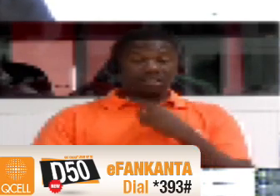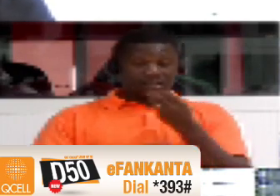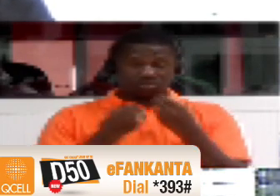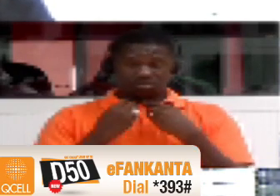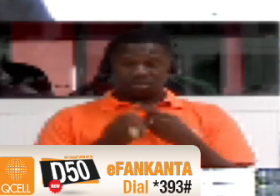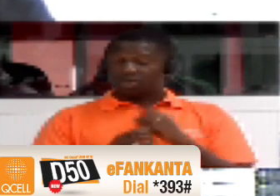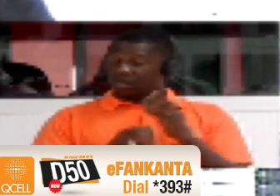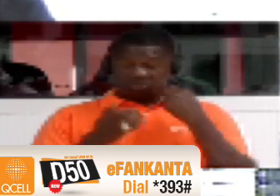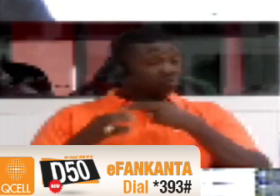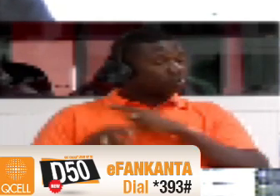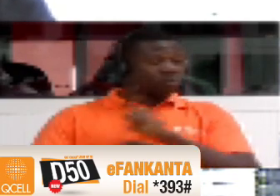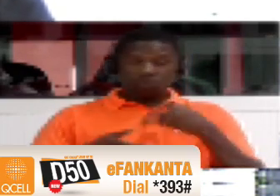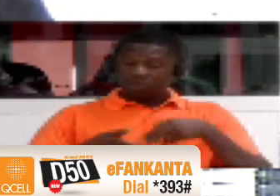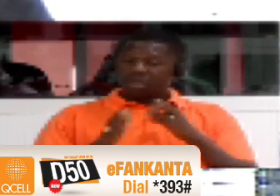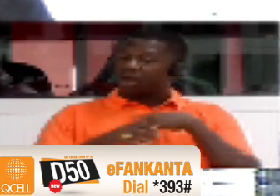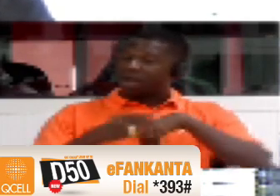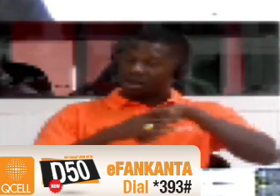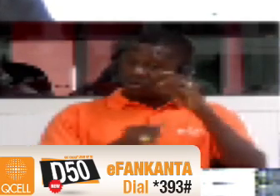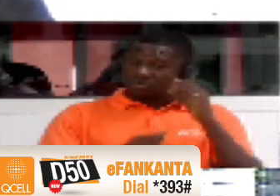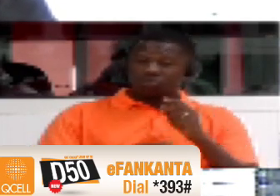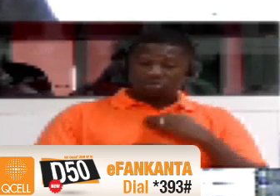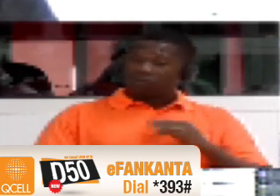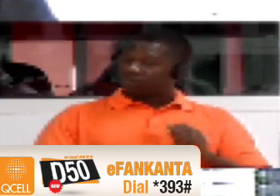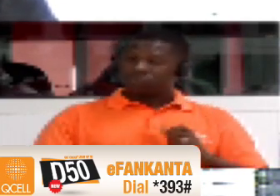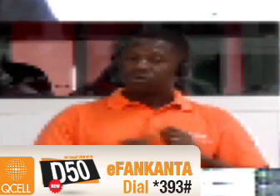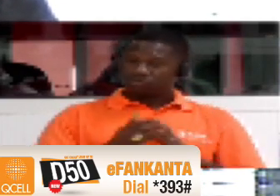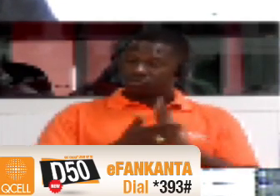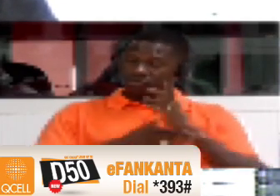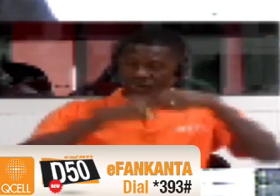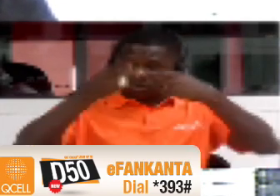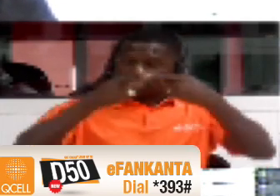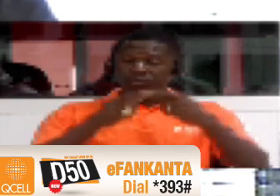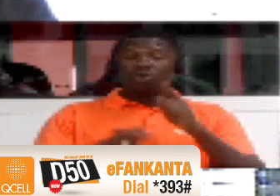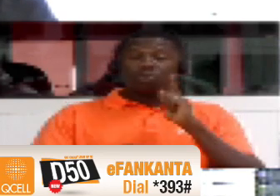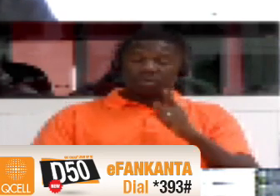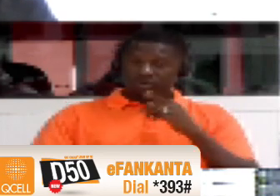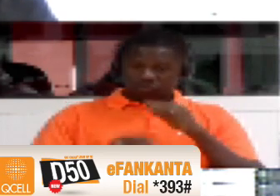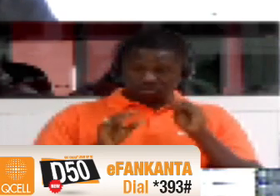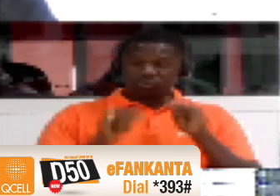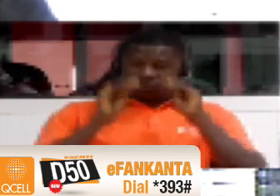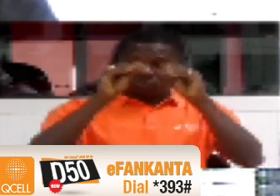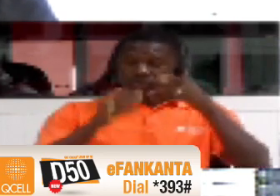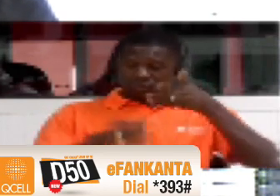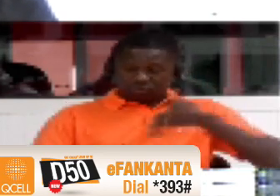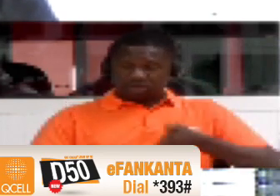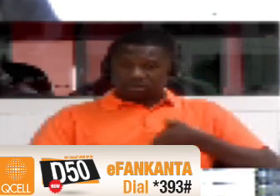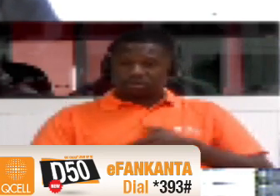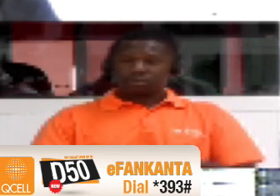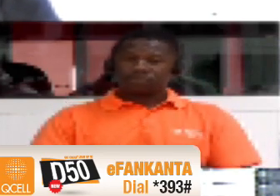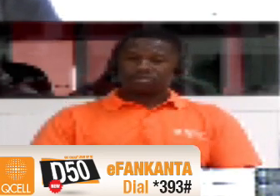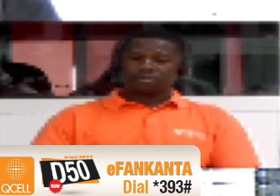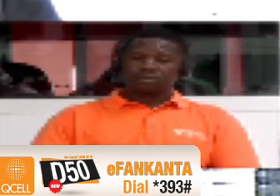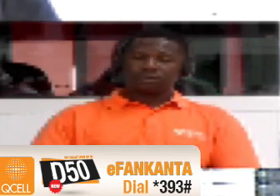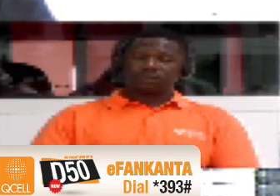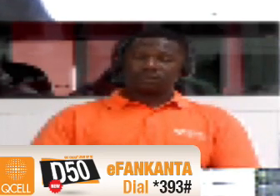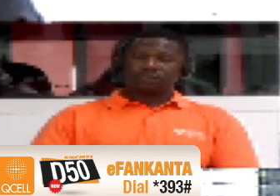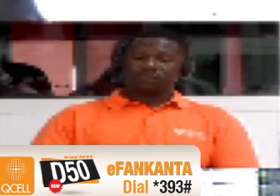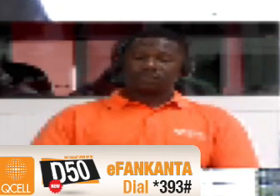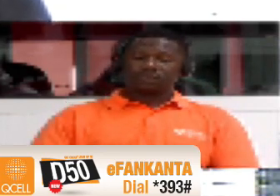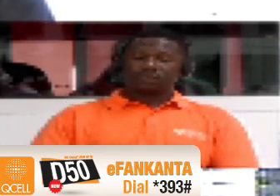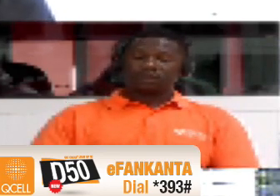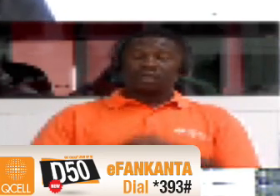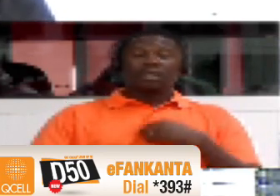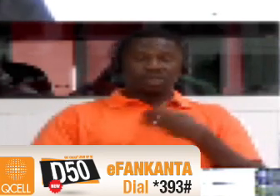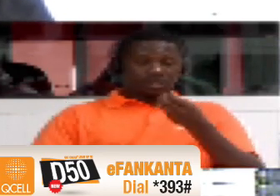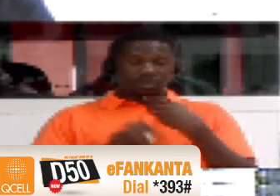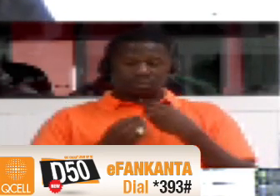to me, there is no way out. You have to move on, but I am going to promote you today. Akonye mbe personal call lale ye koplo dilela.